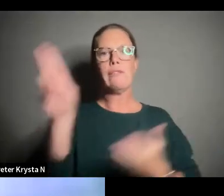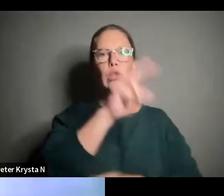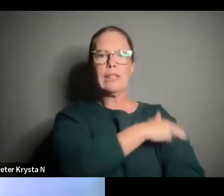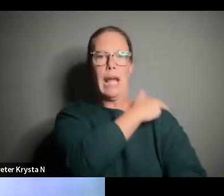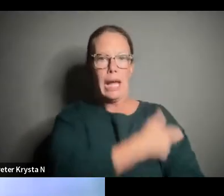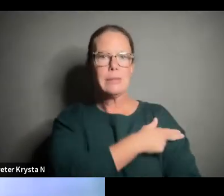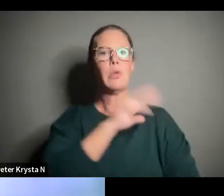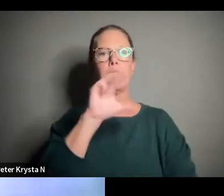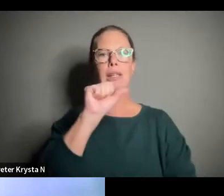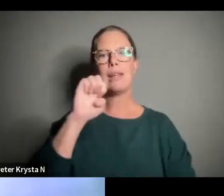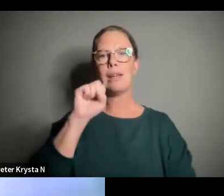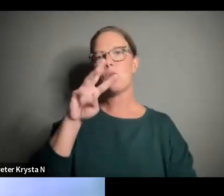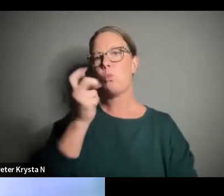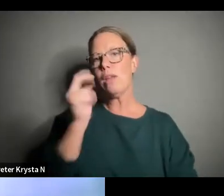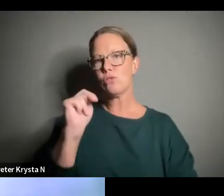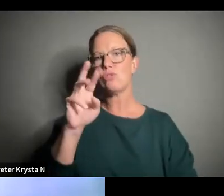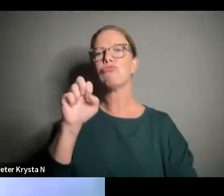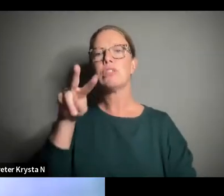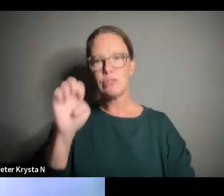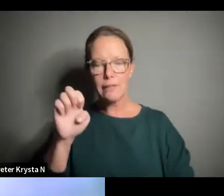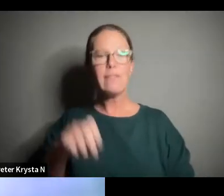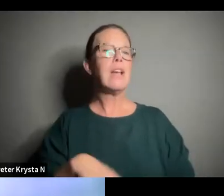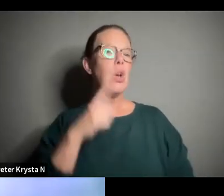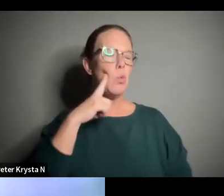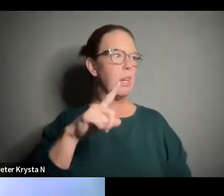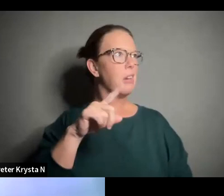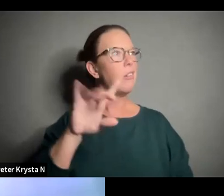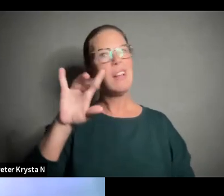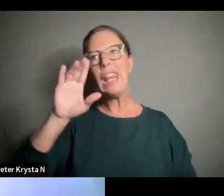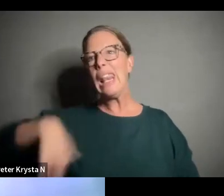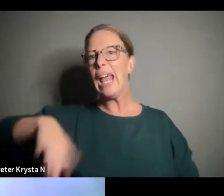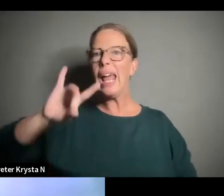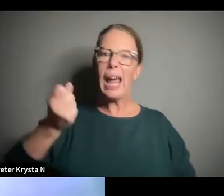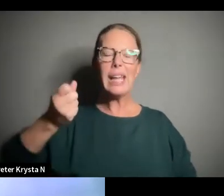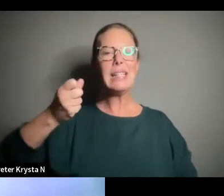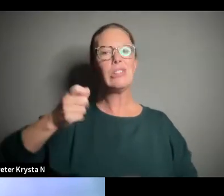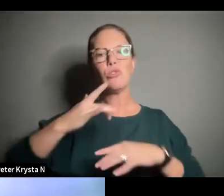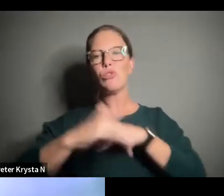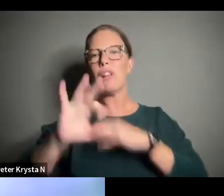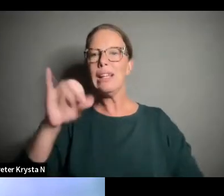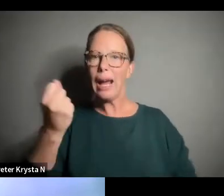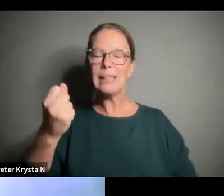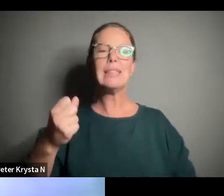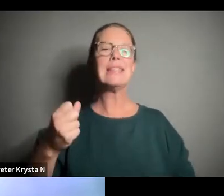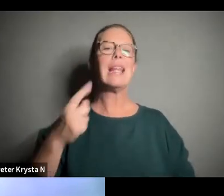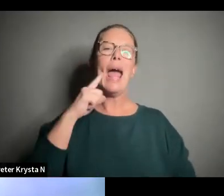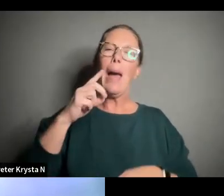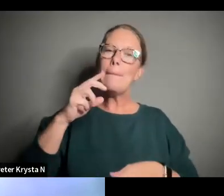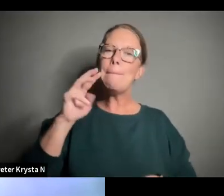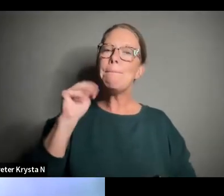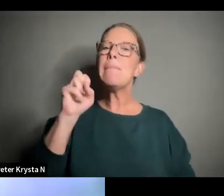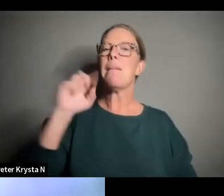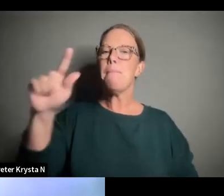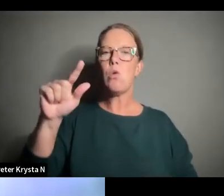really identified in the late 1980s and early 1990s that minimally invasive surgery is a significant